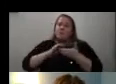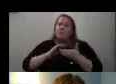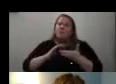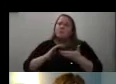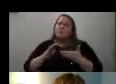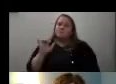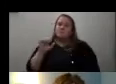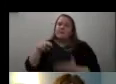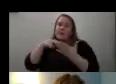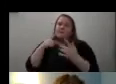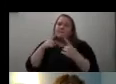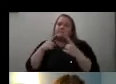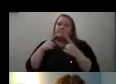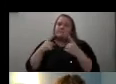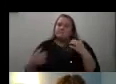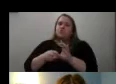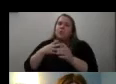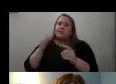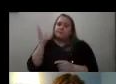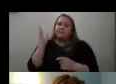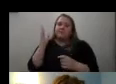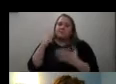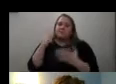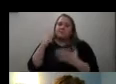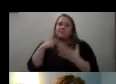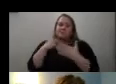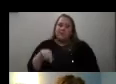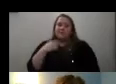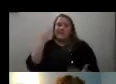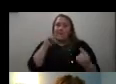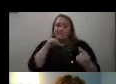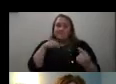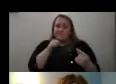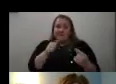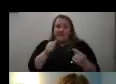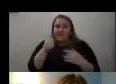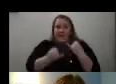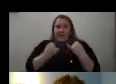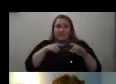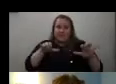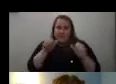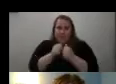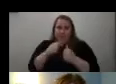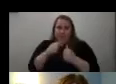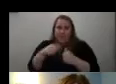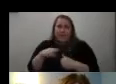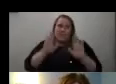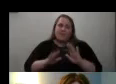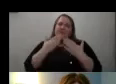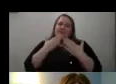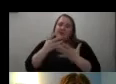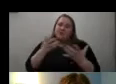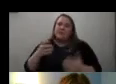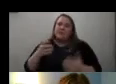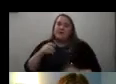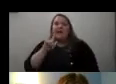join up with and present programs like this. I hope this isn't the last we get to do with you all, because it was really terrific. Thank you so much. Thank you.